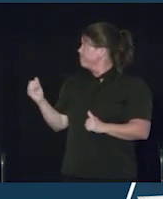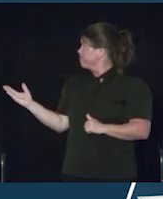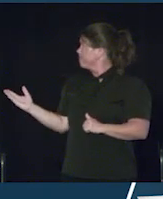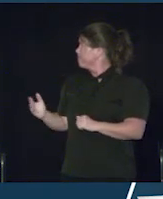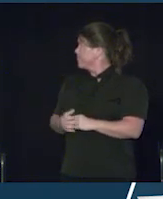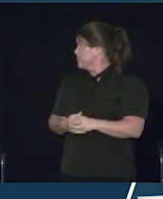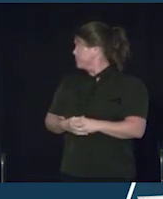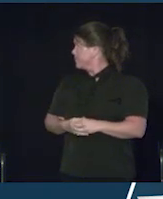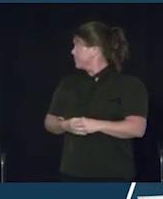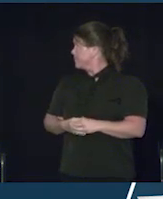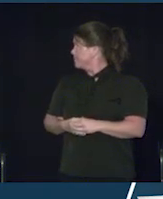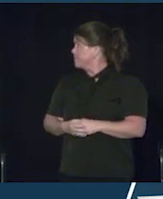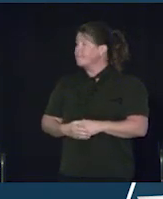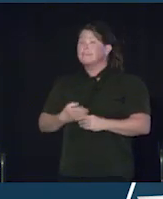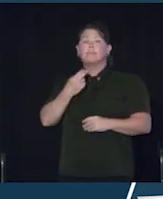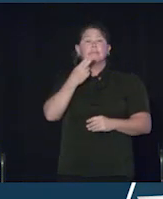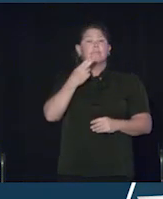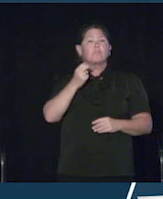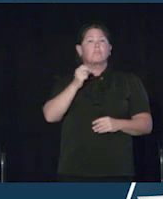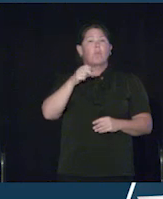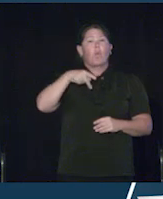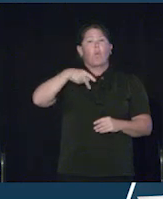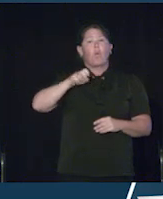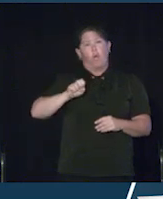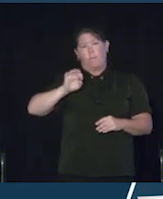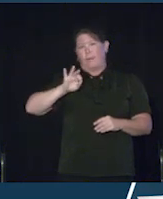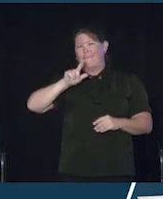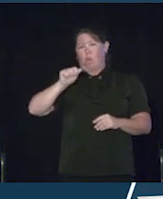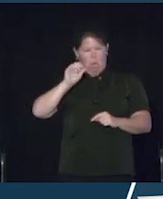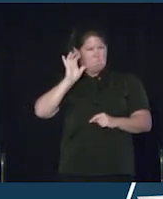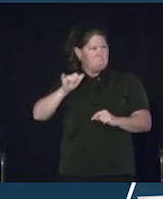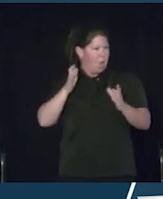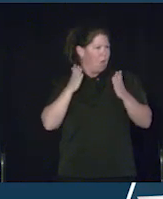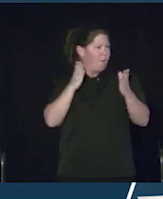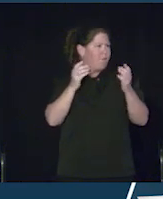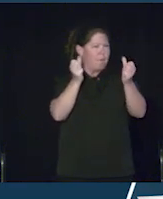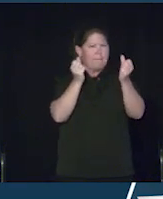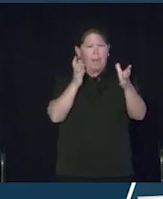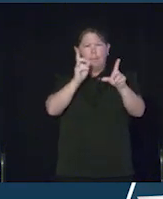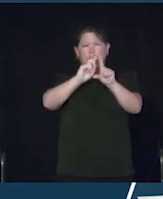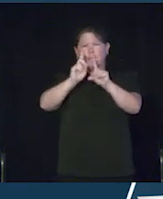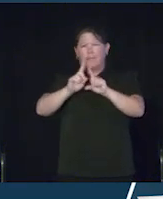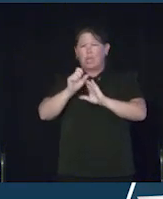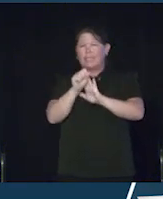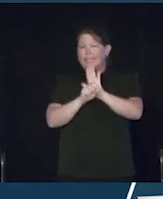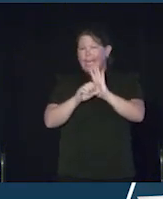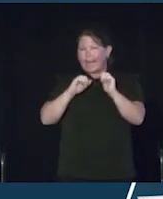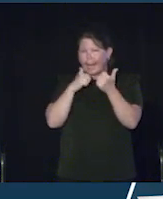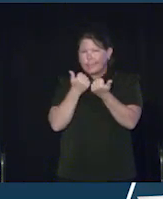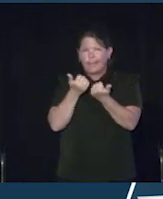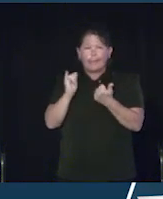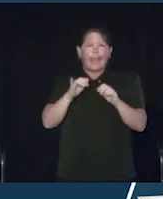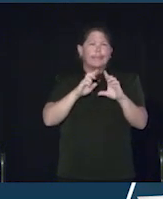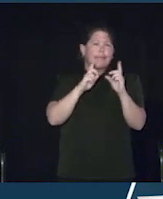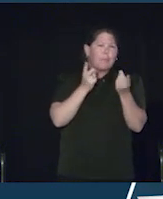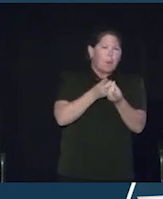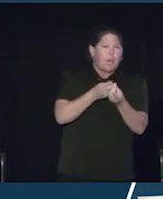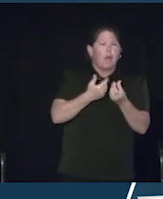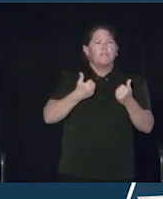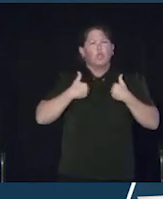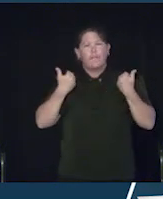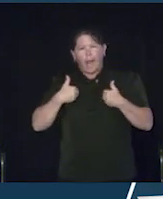Hope Florida is a program that's offered at multiple state agencies, most of the social service agencies like Department of Juvenile Justice, Elder